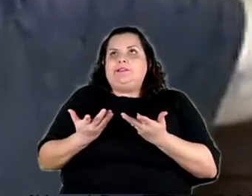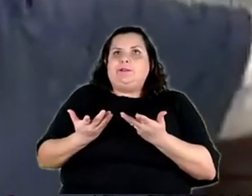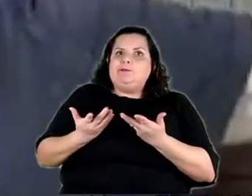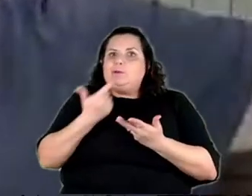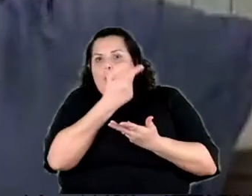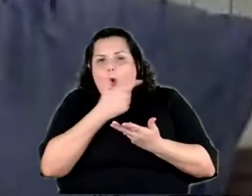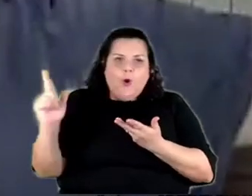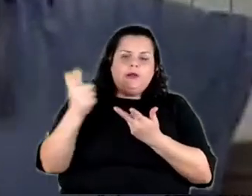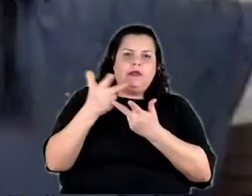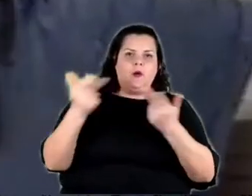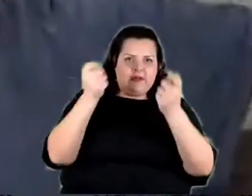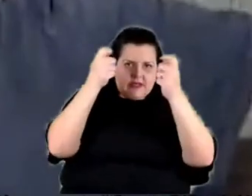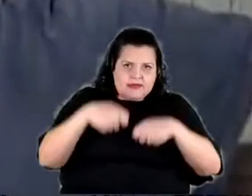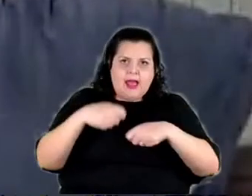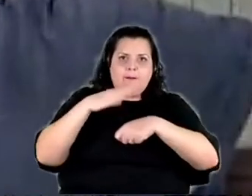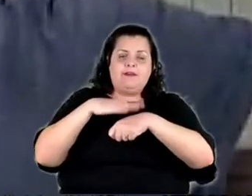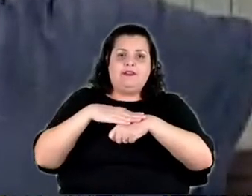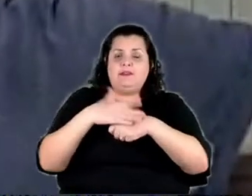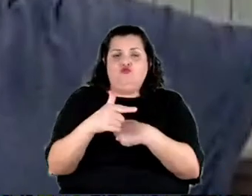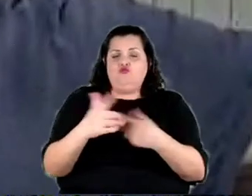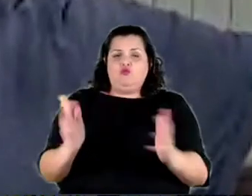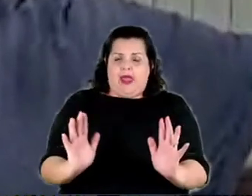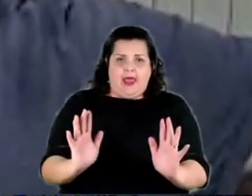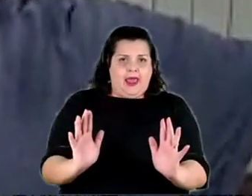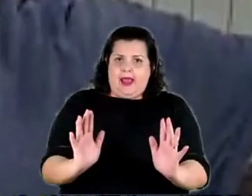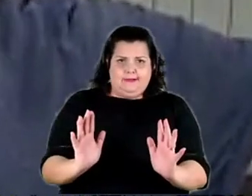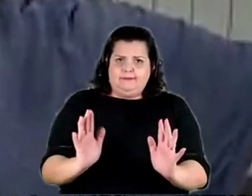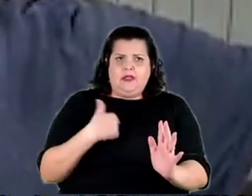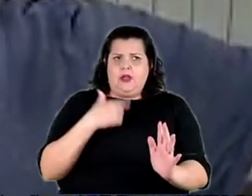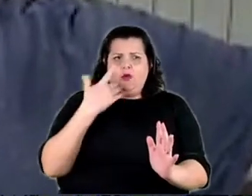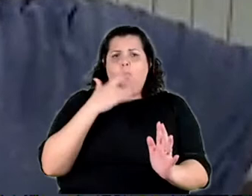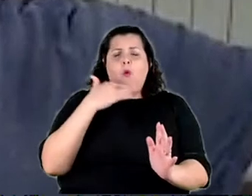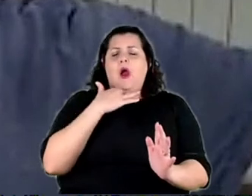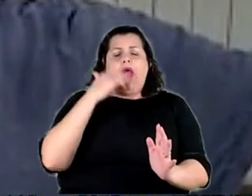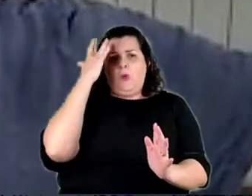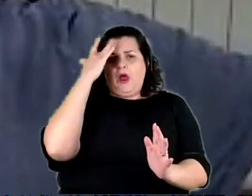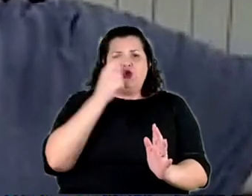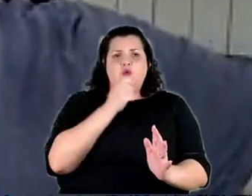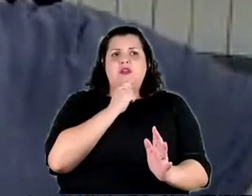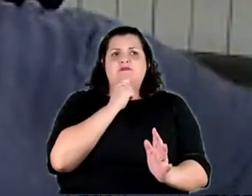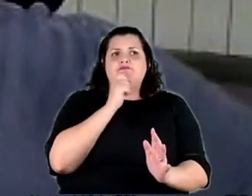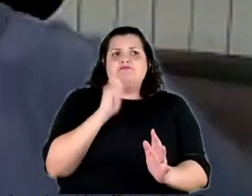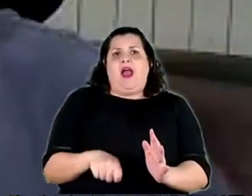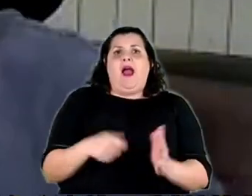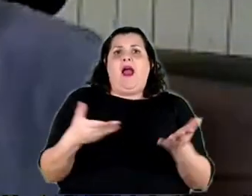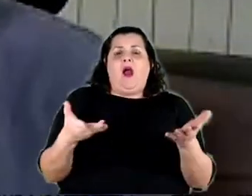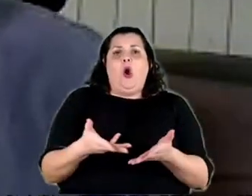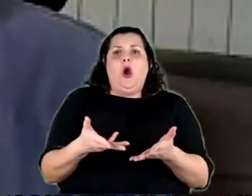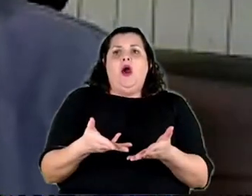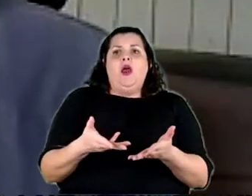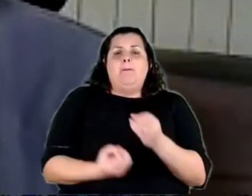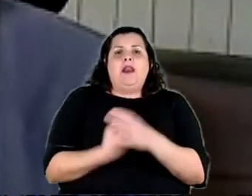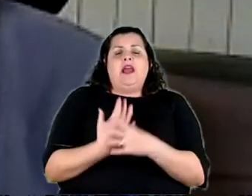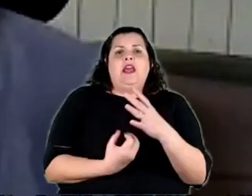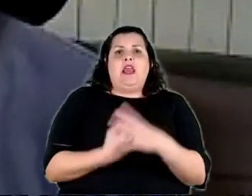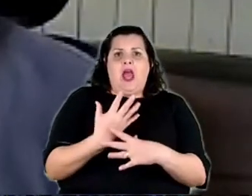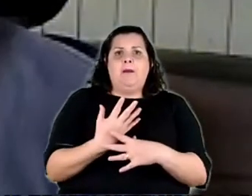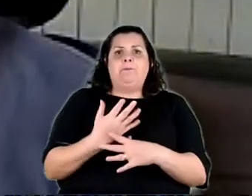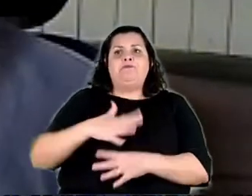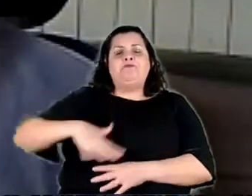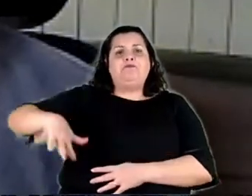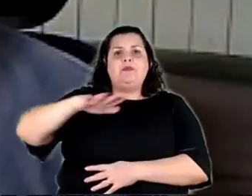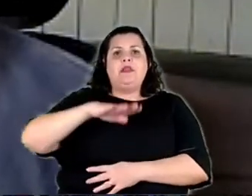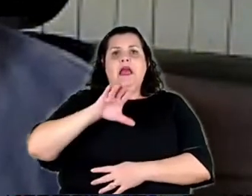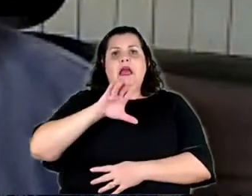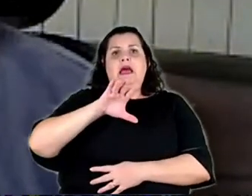about the West Bank here. It's a thousand meters away. It's all, the geography is